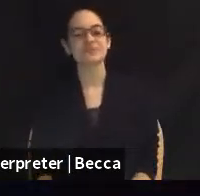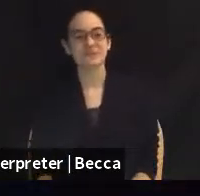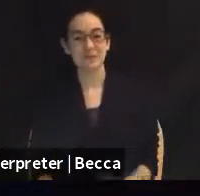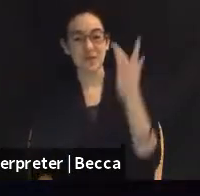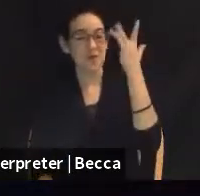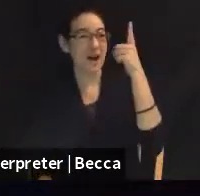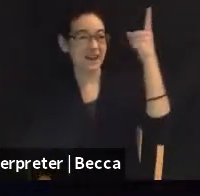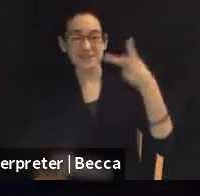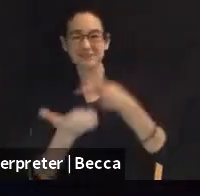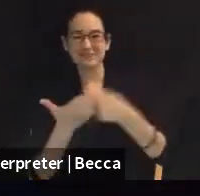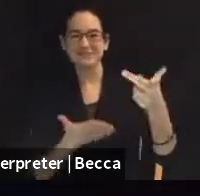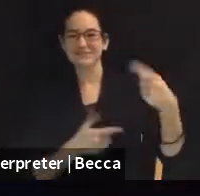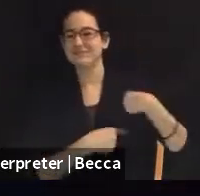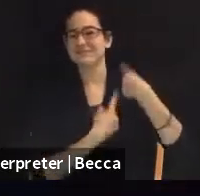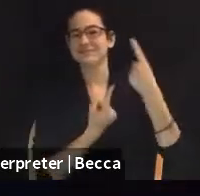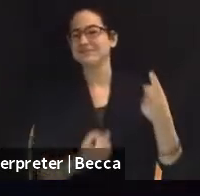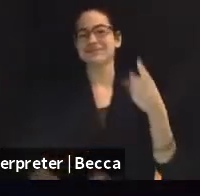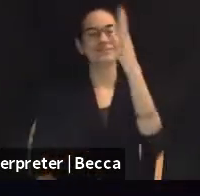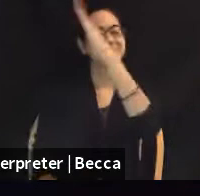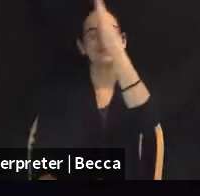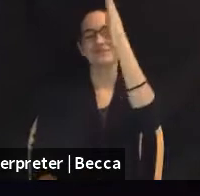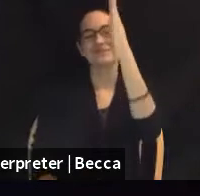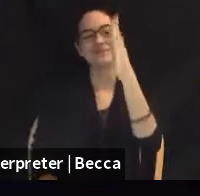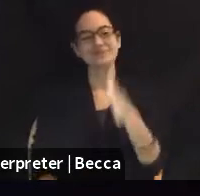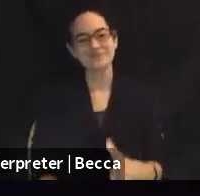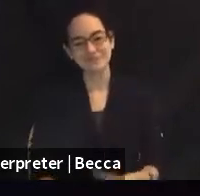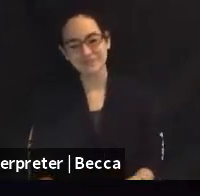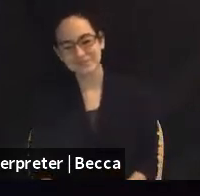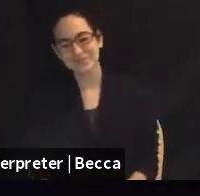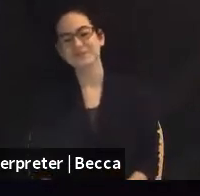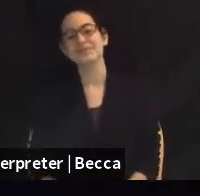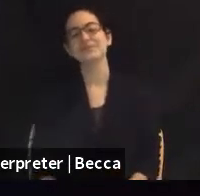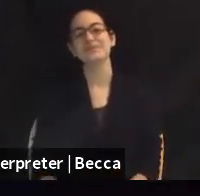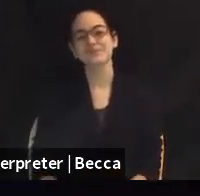you have never failed me yet.